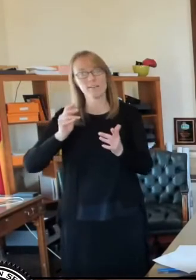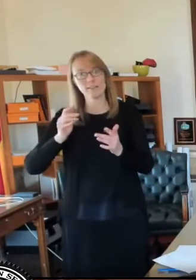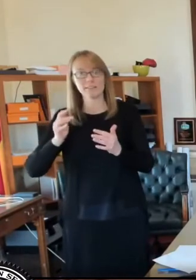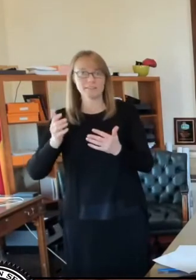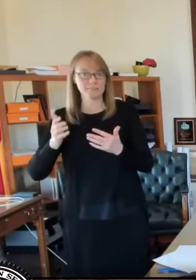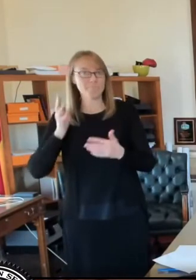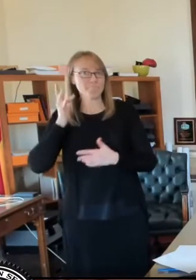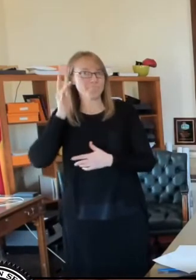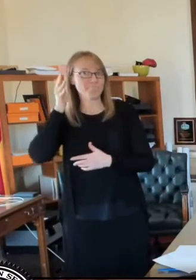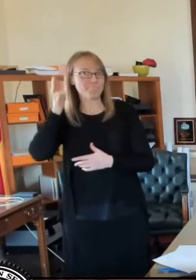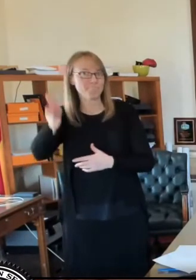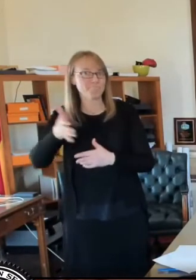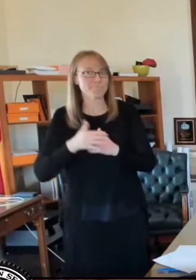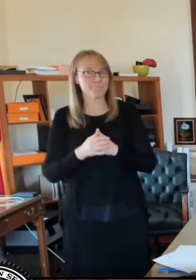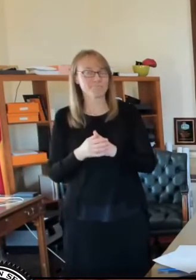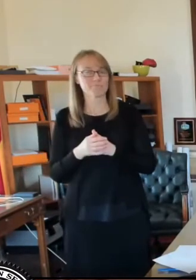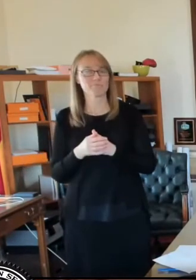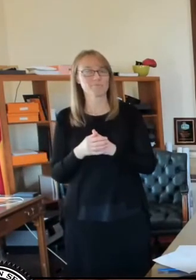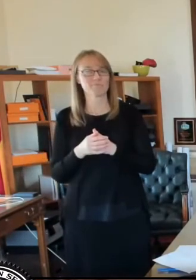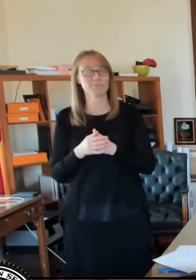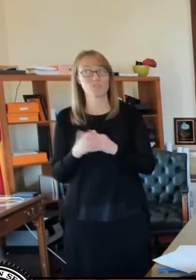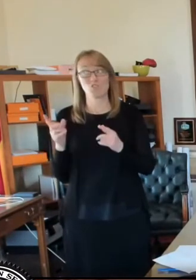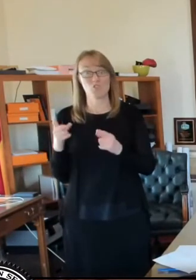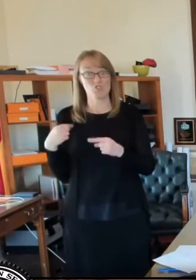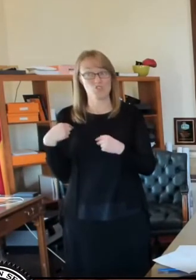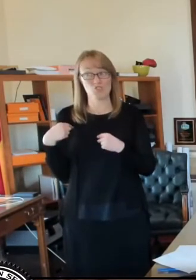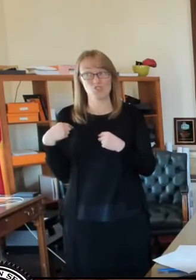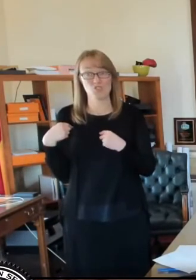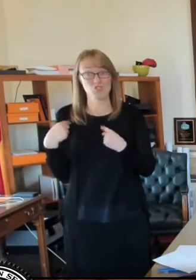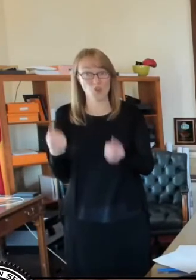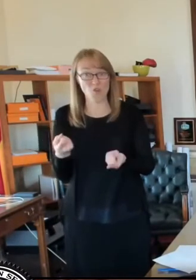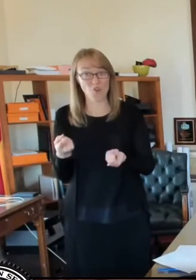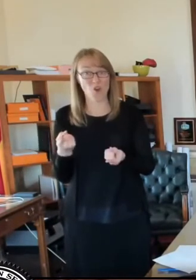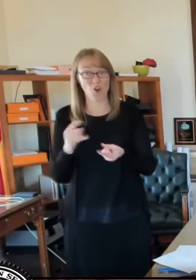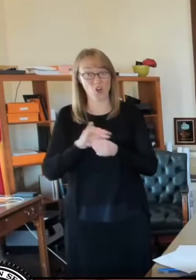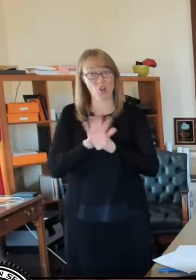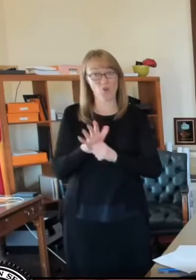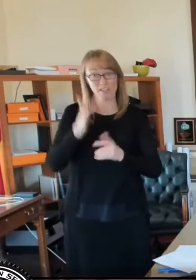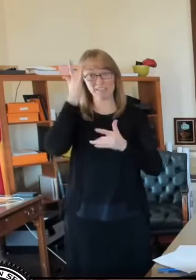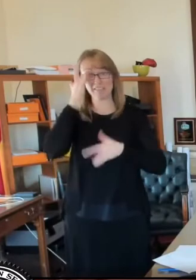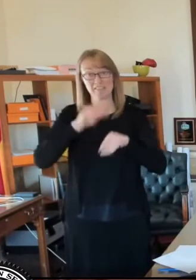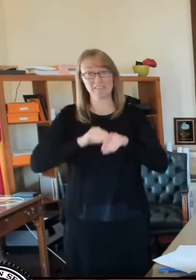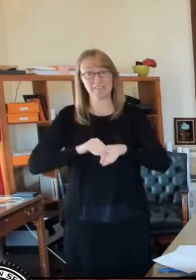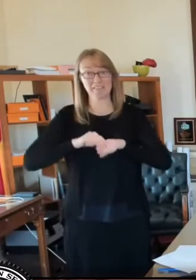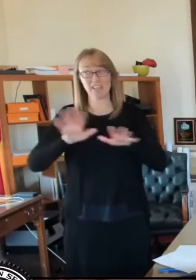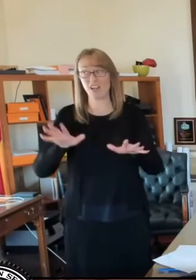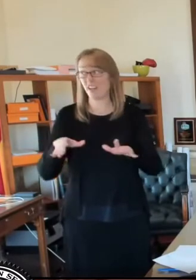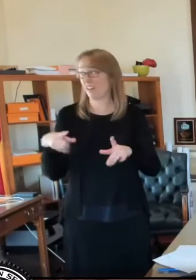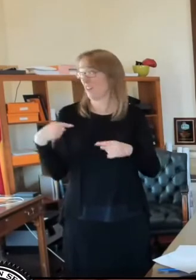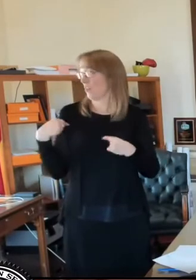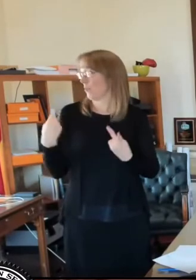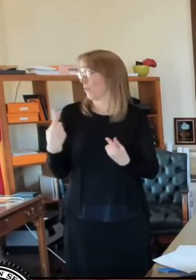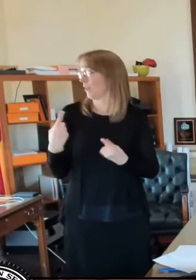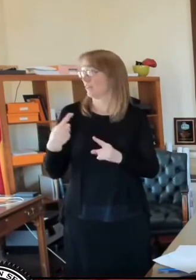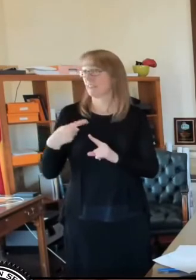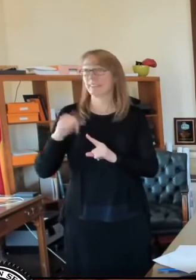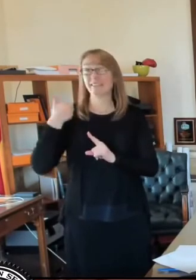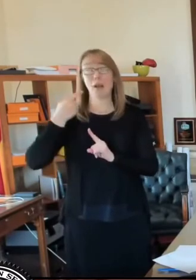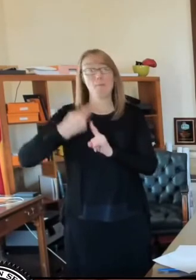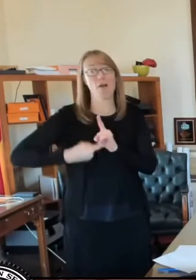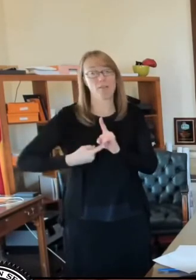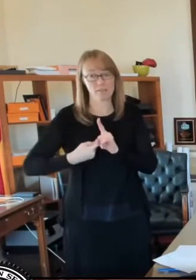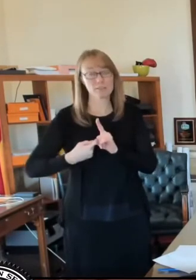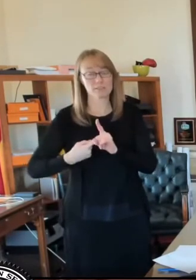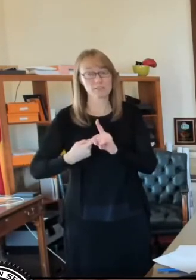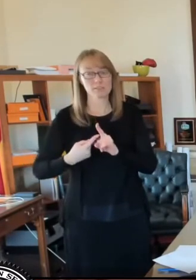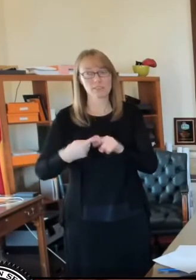know, we're 10 months into this right now. On the 16th of December, I guess, will be the 10th month, because in the